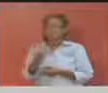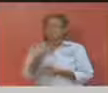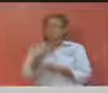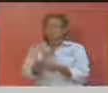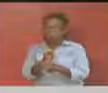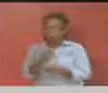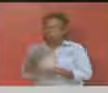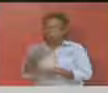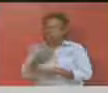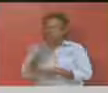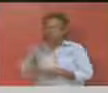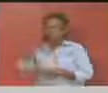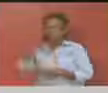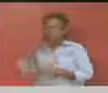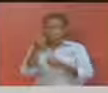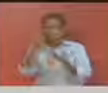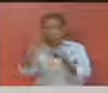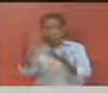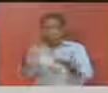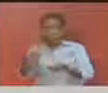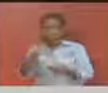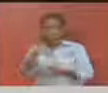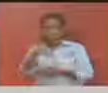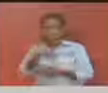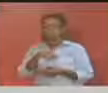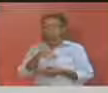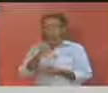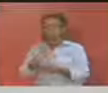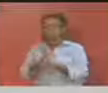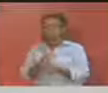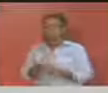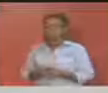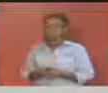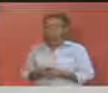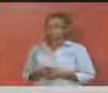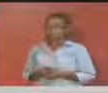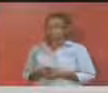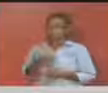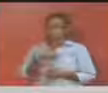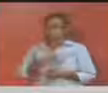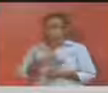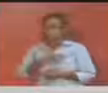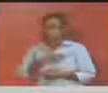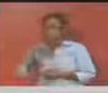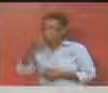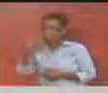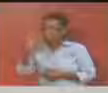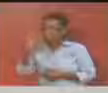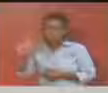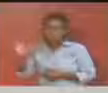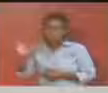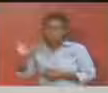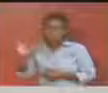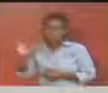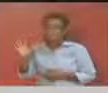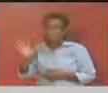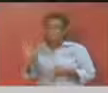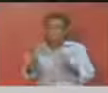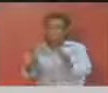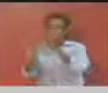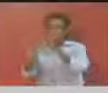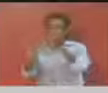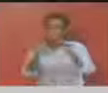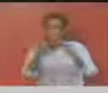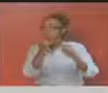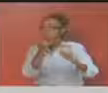Health. I urge the public to ignore the propaganda being put out there.